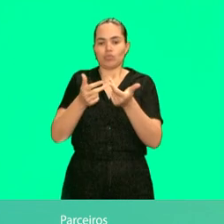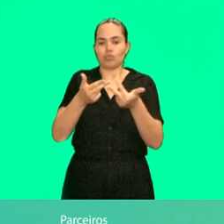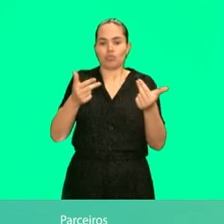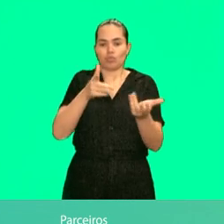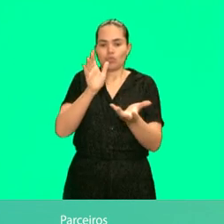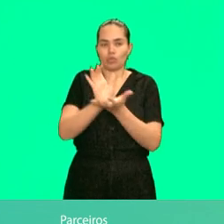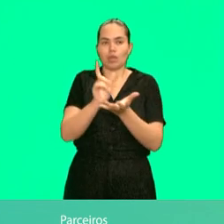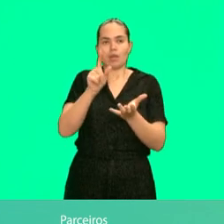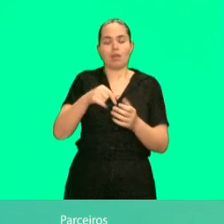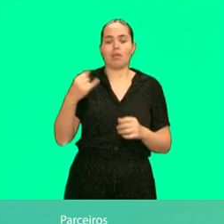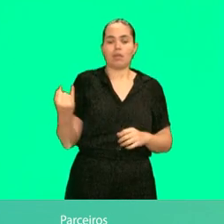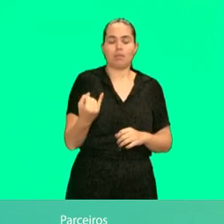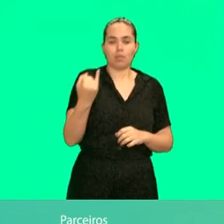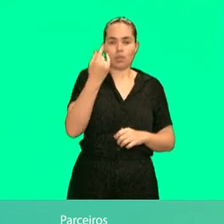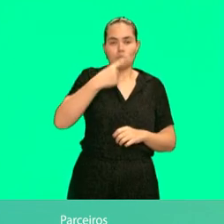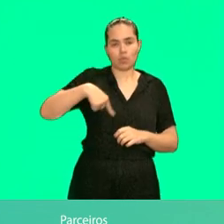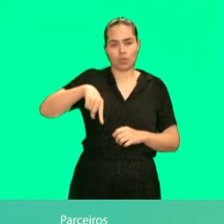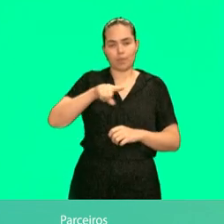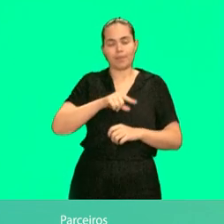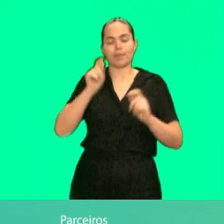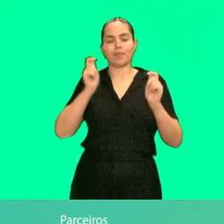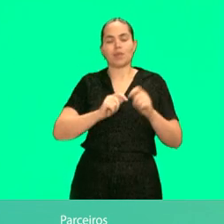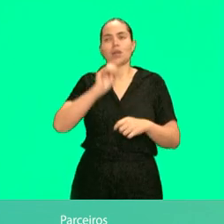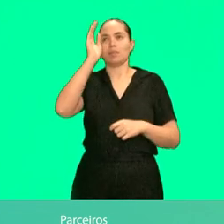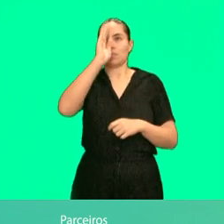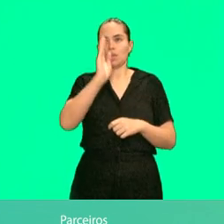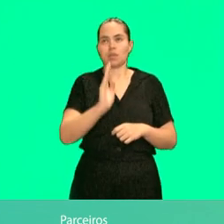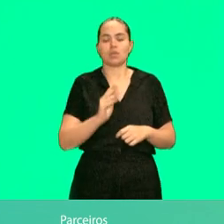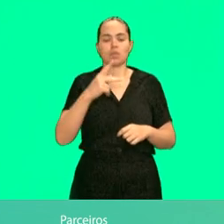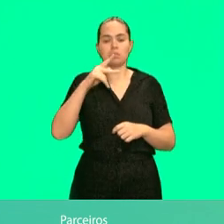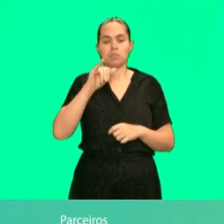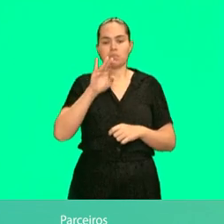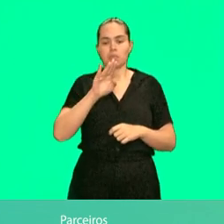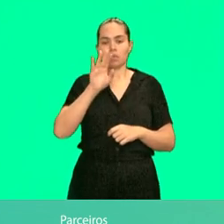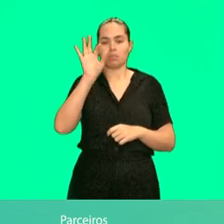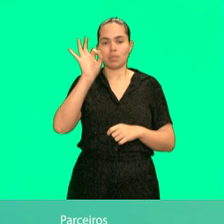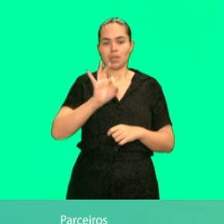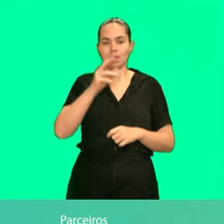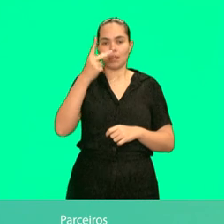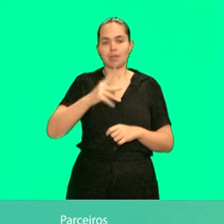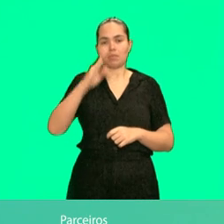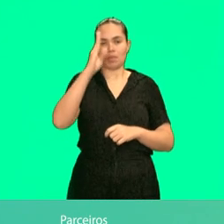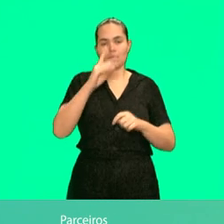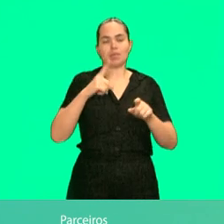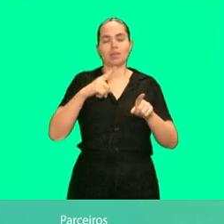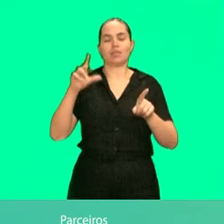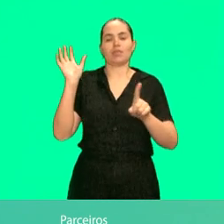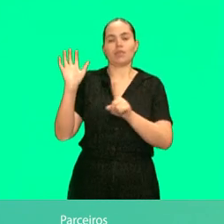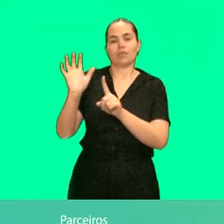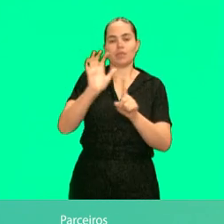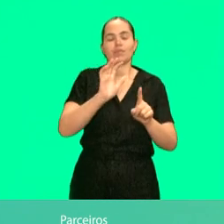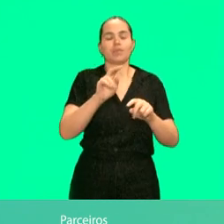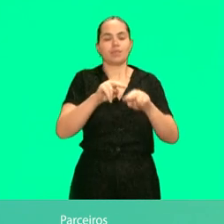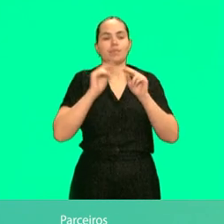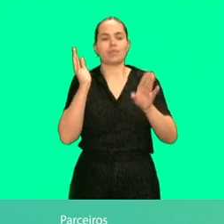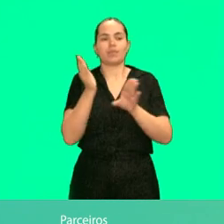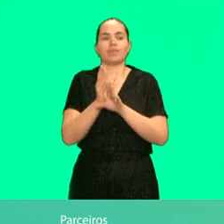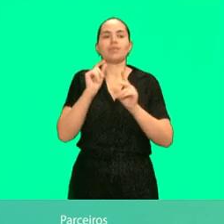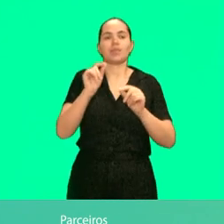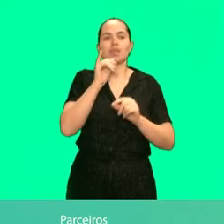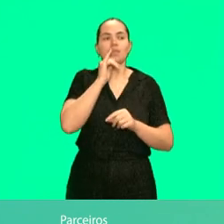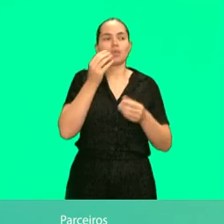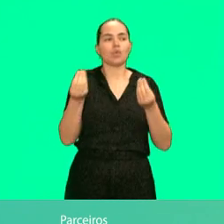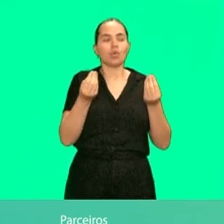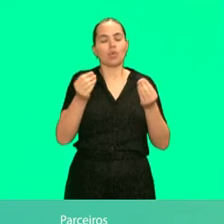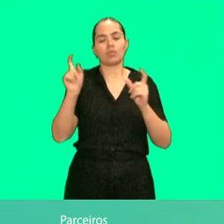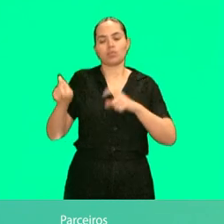And in this fertilizers area, that the GDP of Brazil has a great influence, suffers a